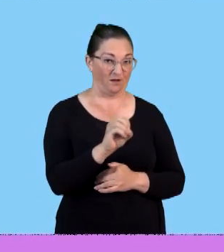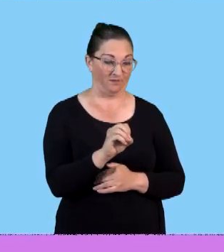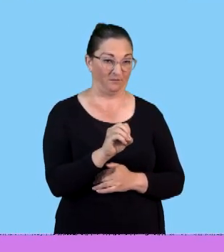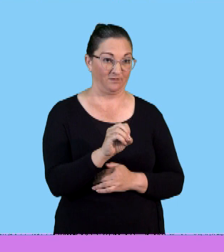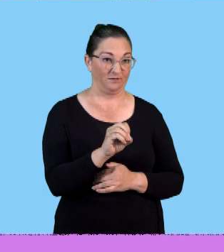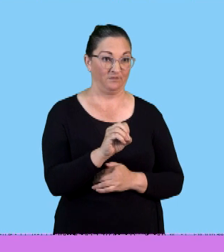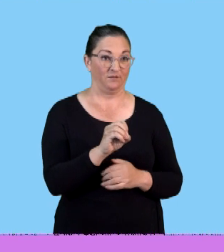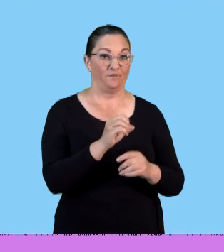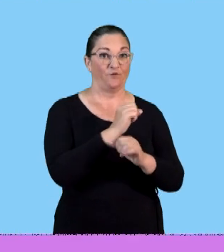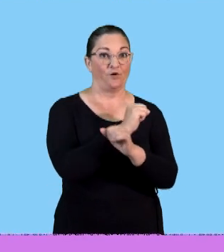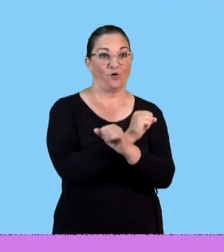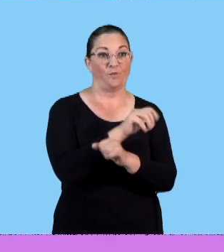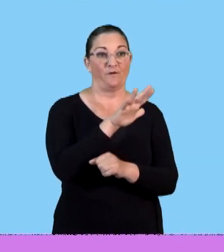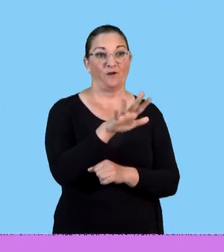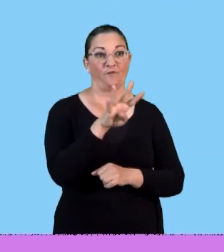25% of